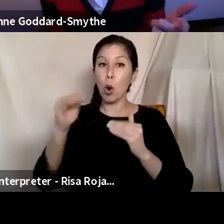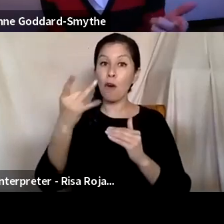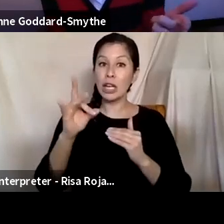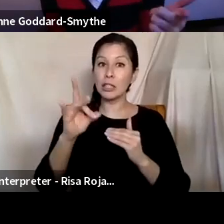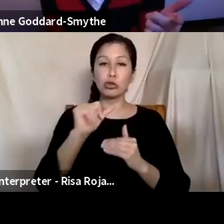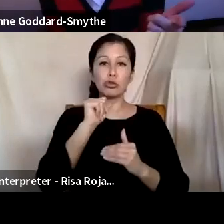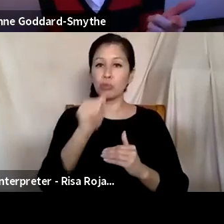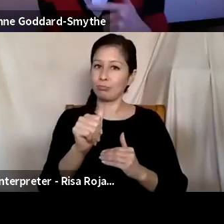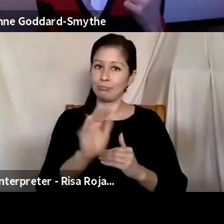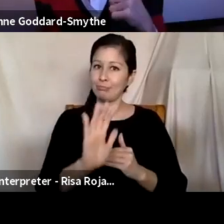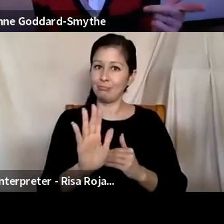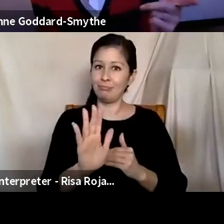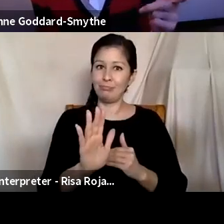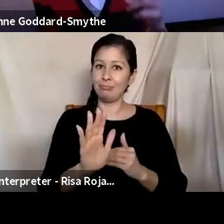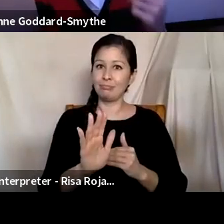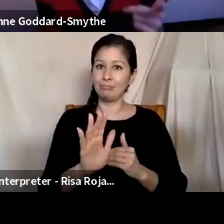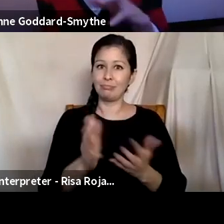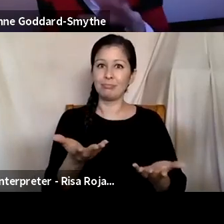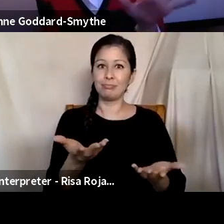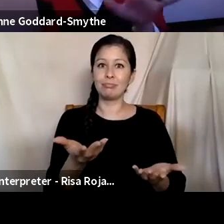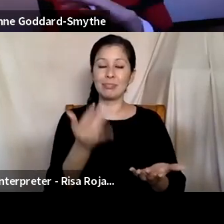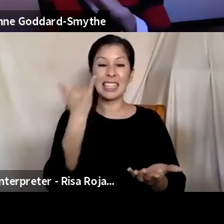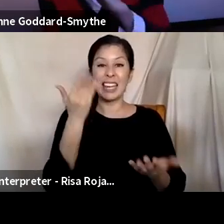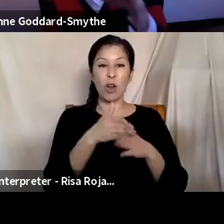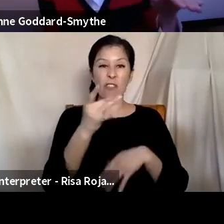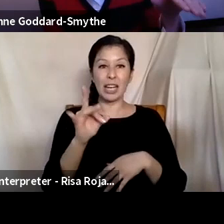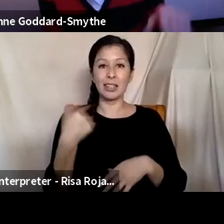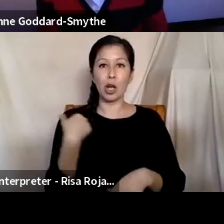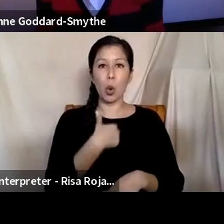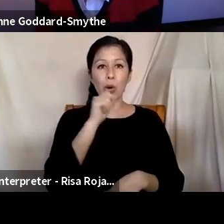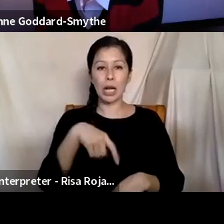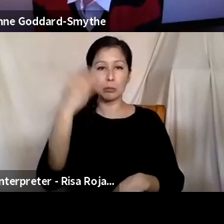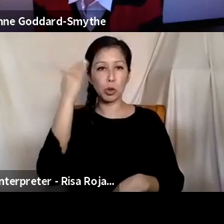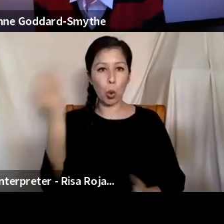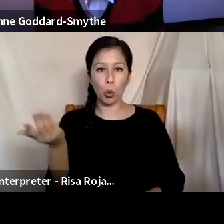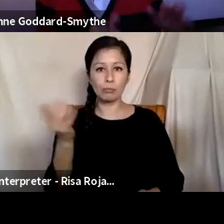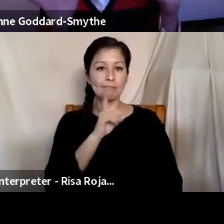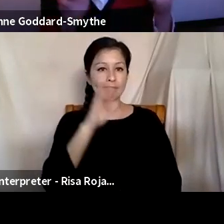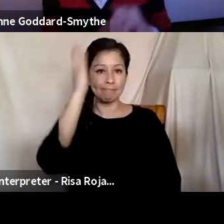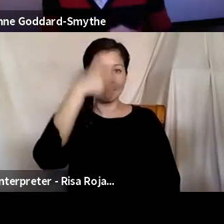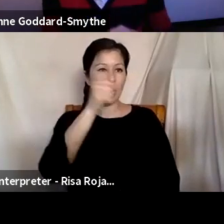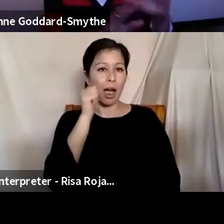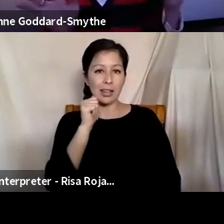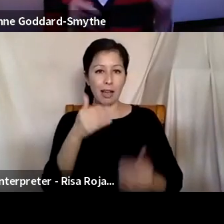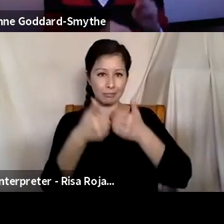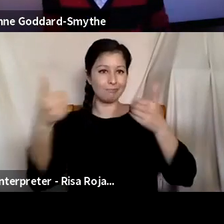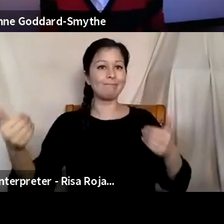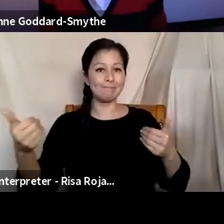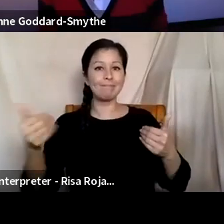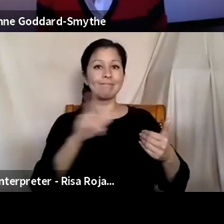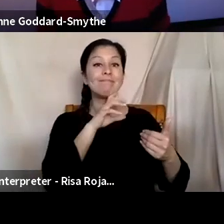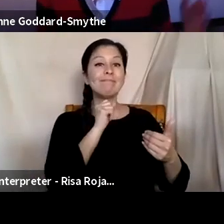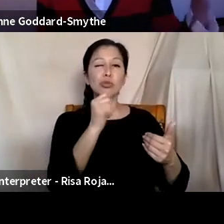do not. Just say over 18. If you're over 18, we're not supposed to know. Right, so you're an adult and you don't tell us